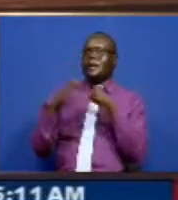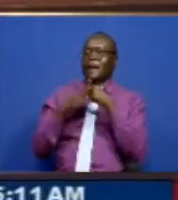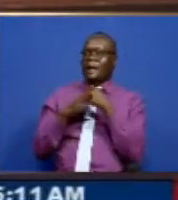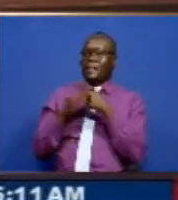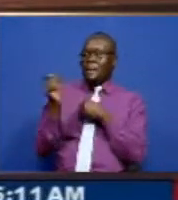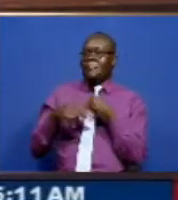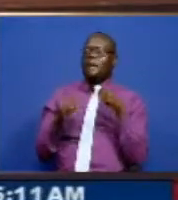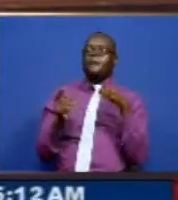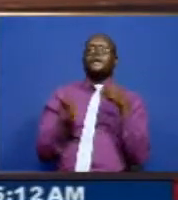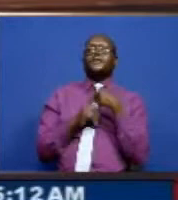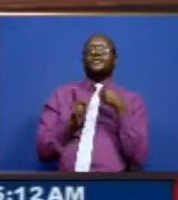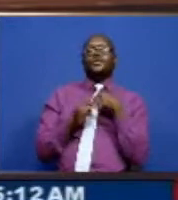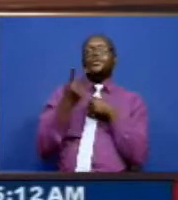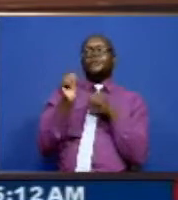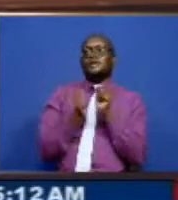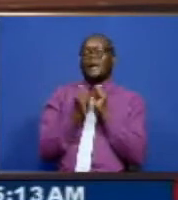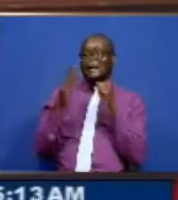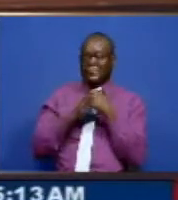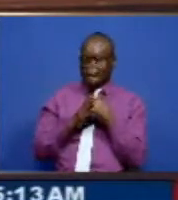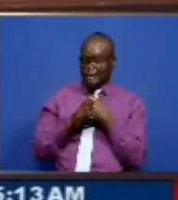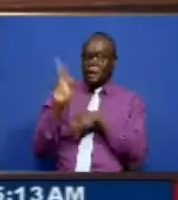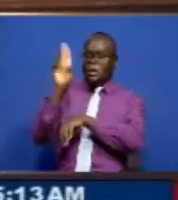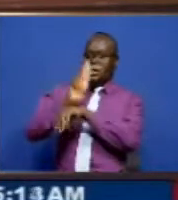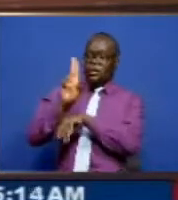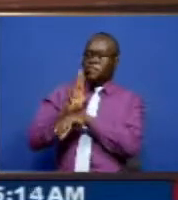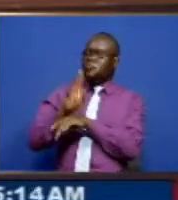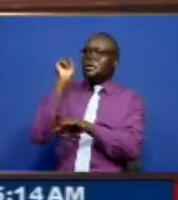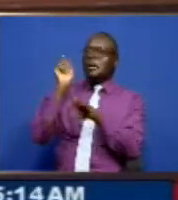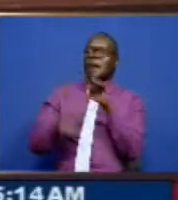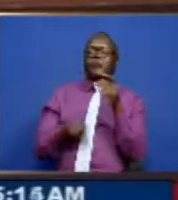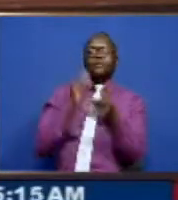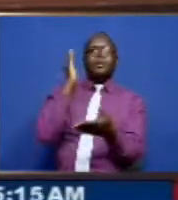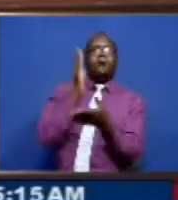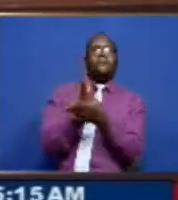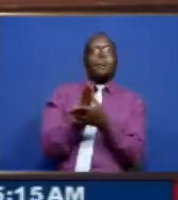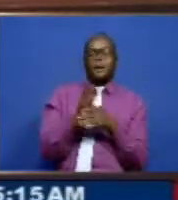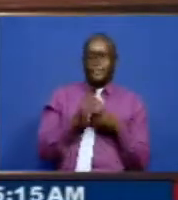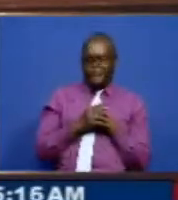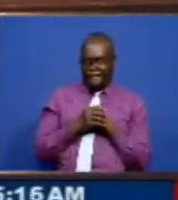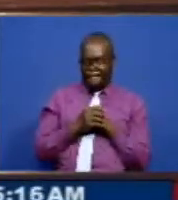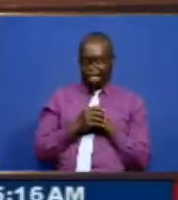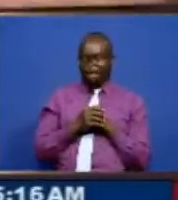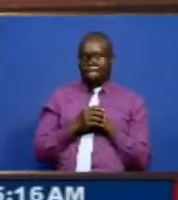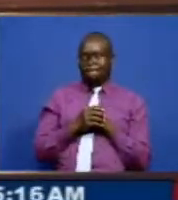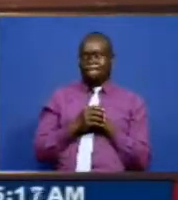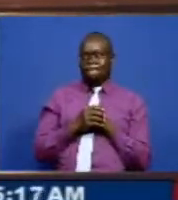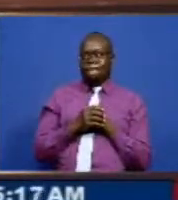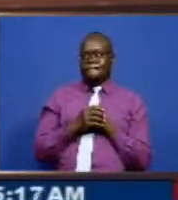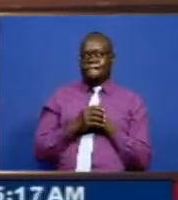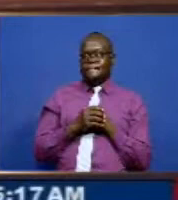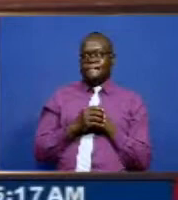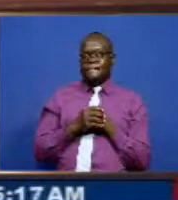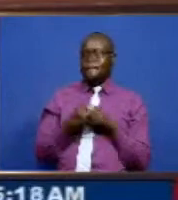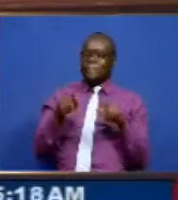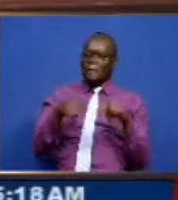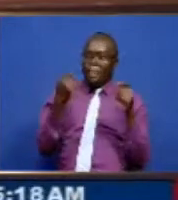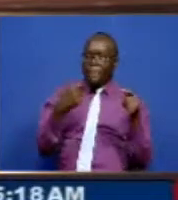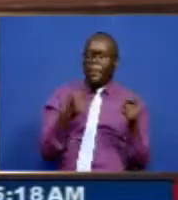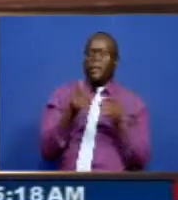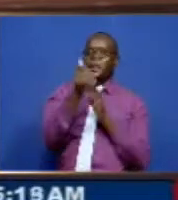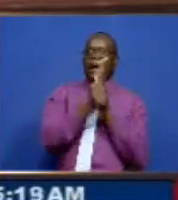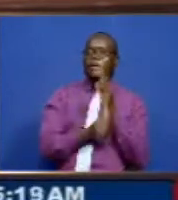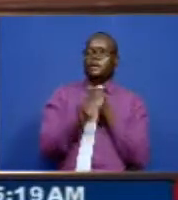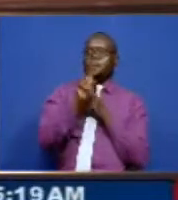June 2018, and its use cannot be ascertained. N. Violation of